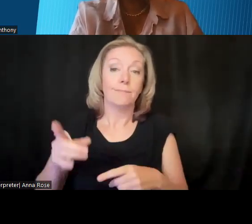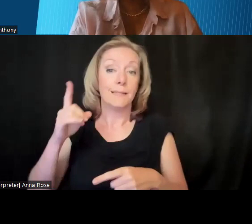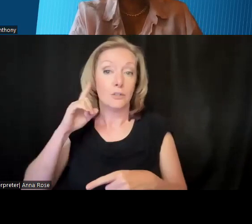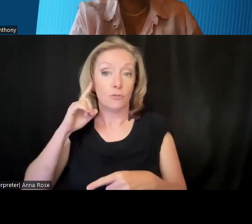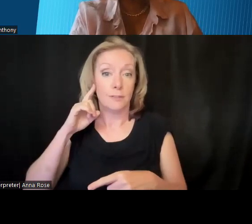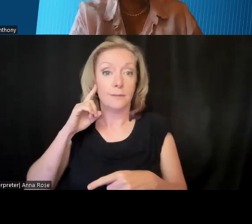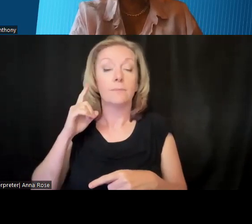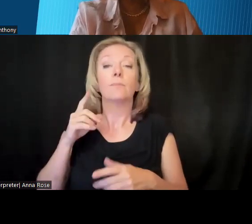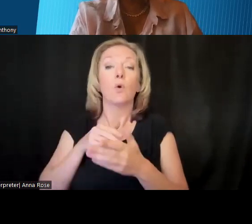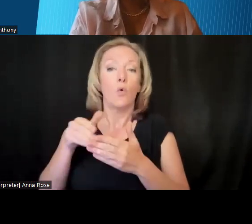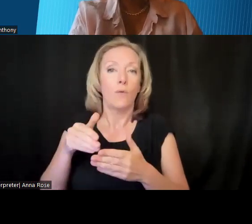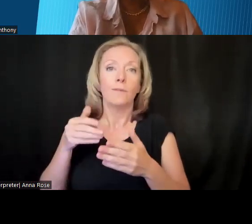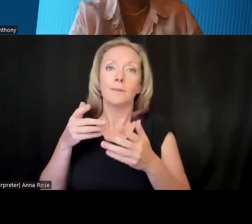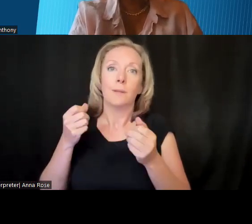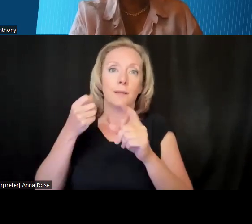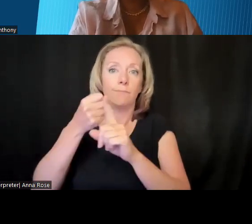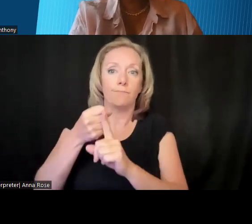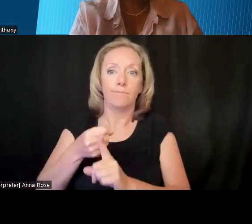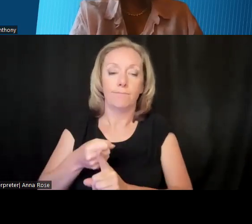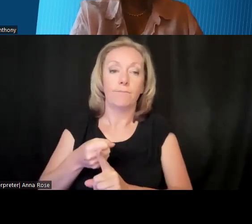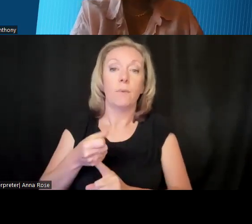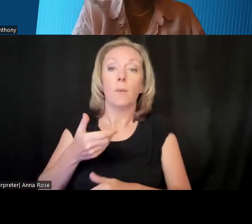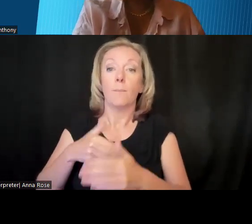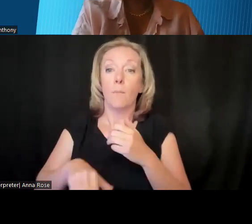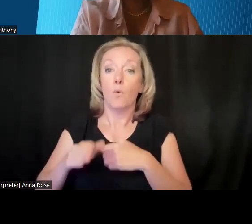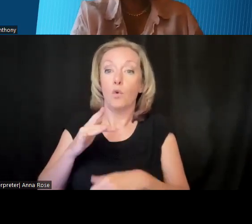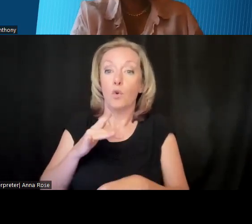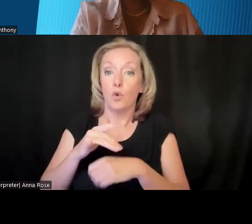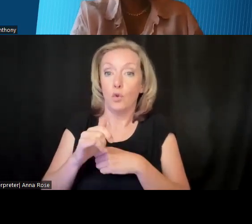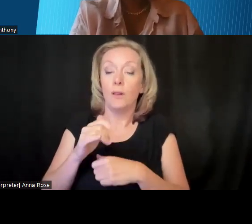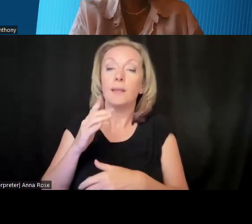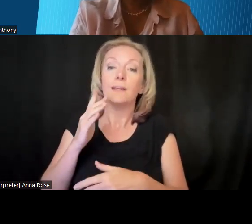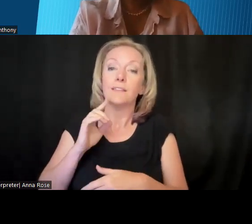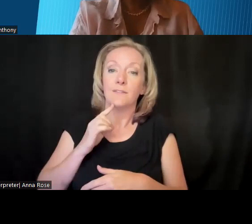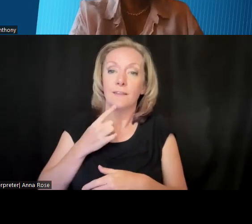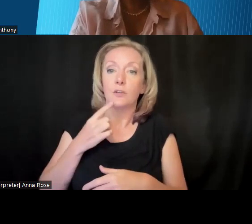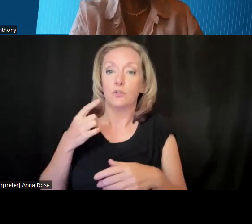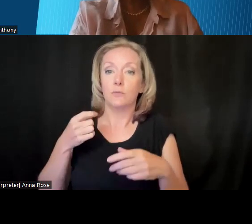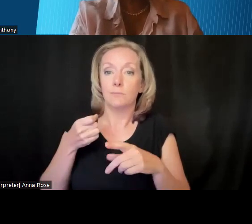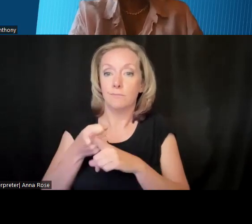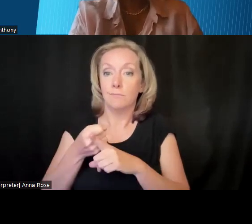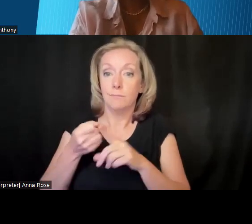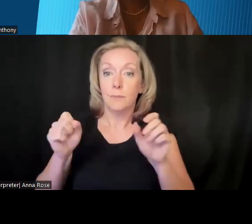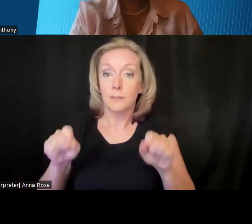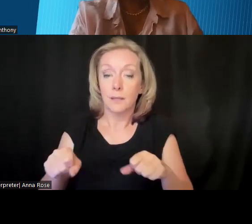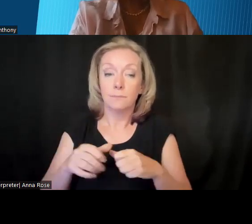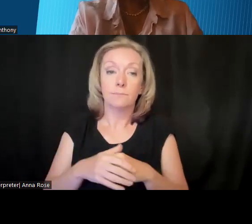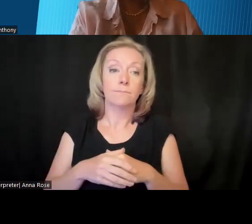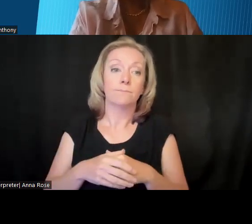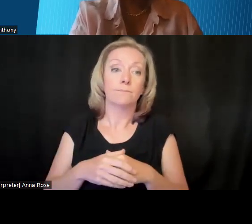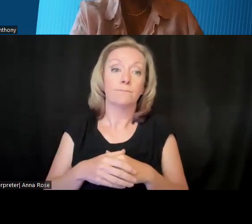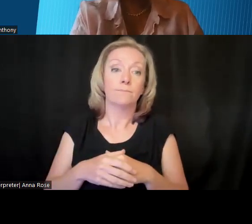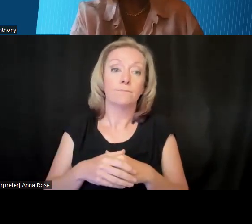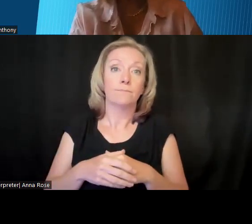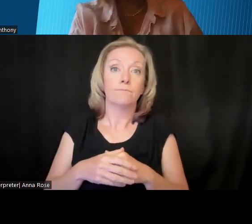about some of the complications, but there can be severe complications. Sometimes there can be